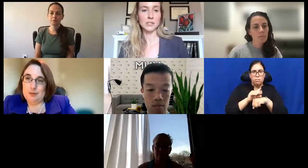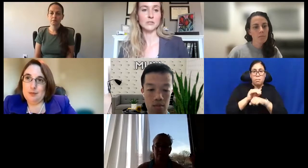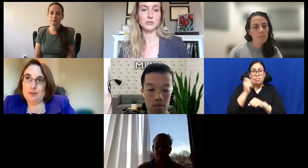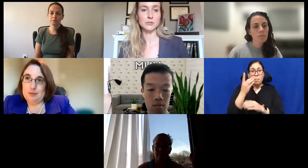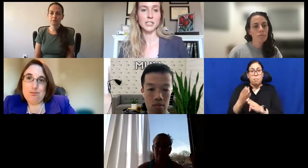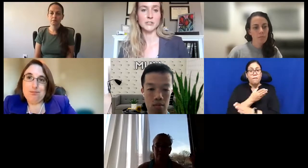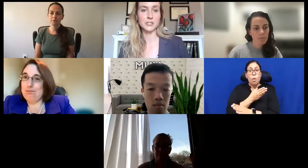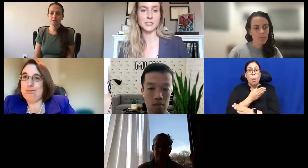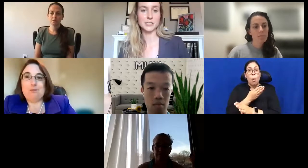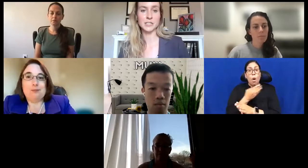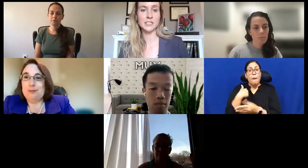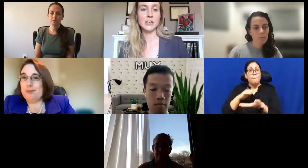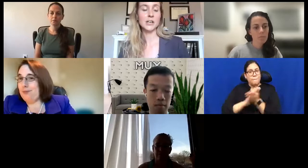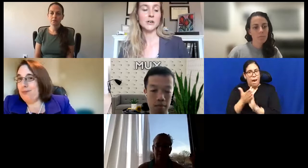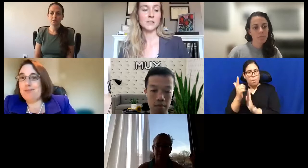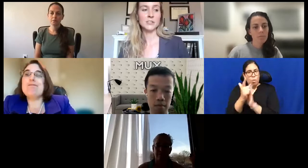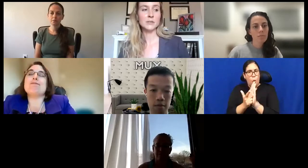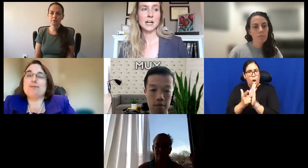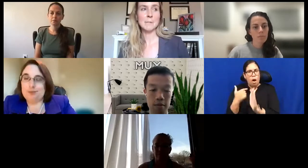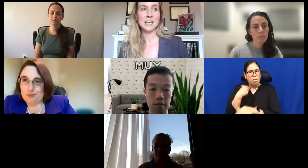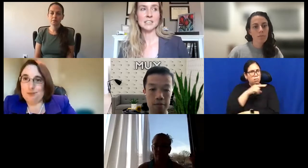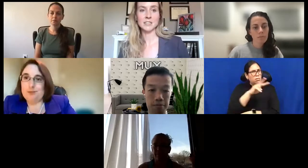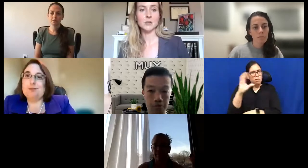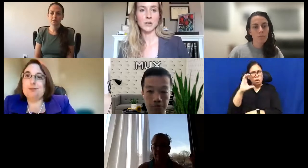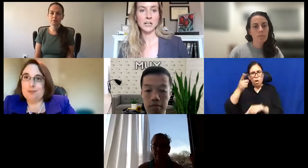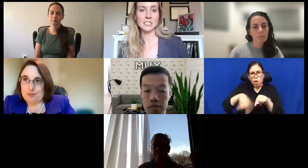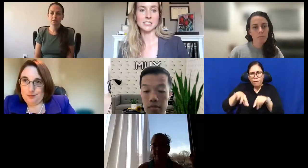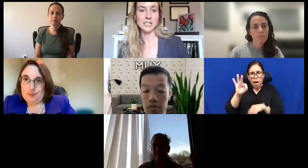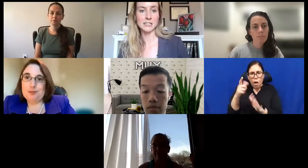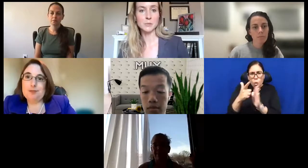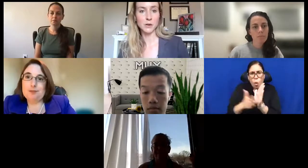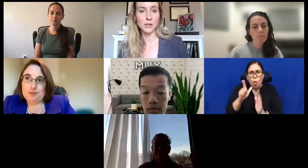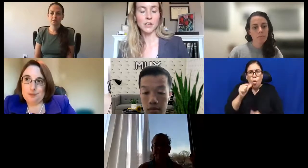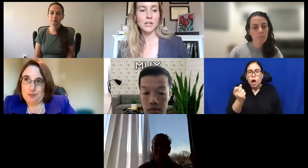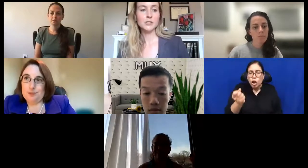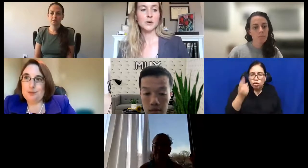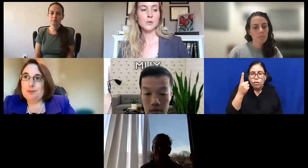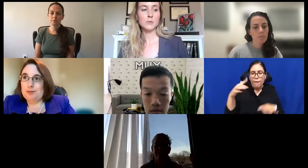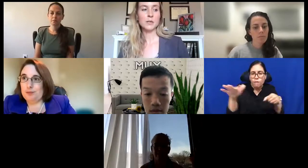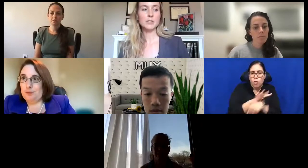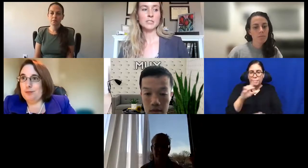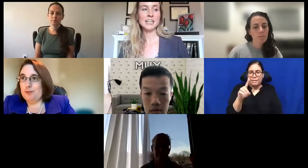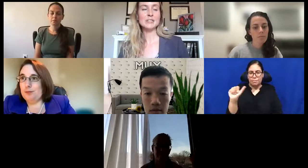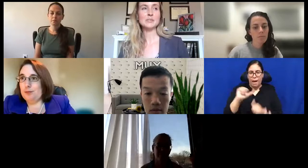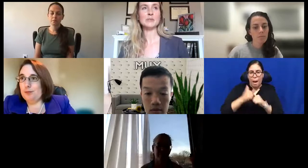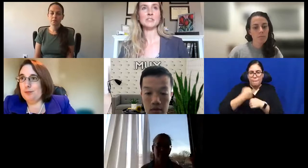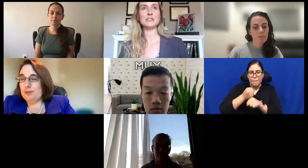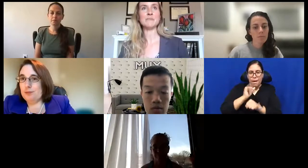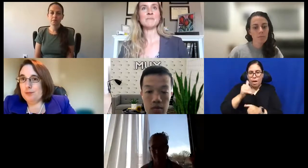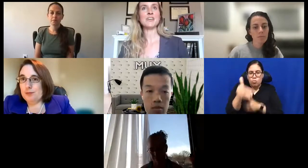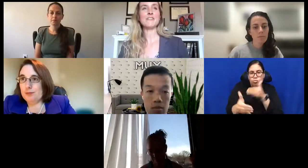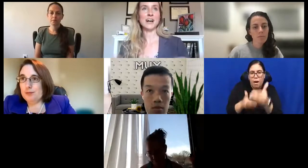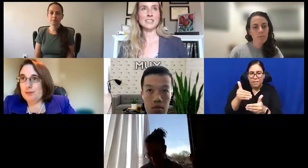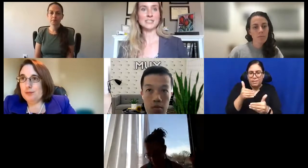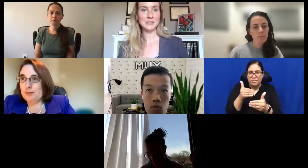find a lawyer who truly understood disability or even knew how to make the legal process accessible. So when we're saying to people, you